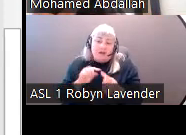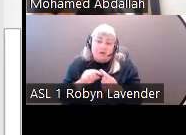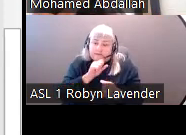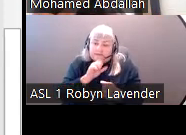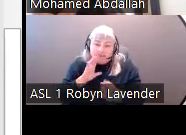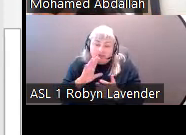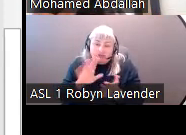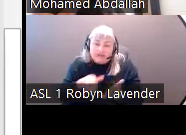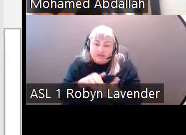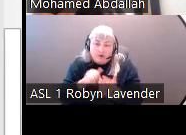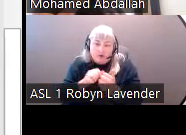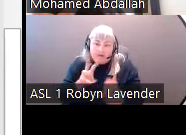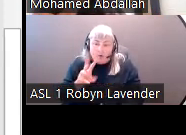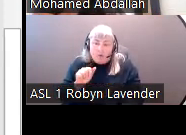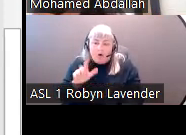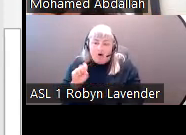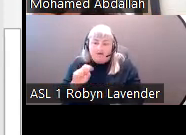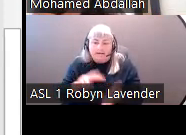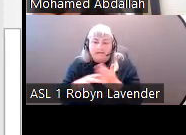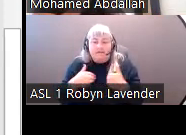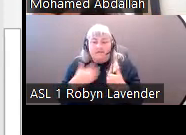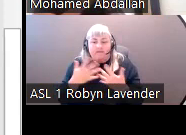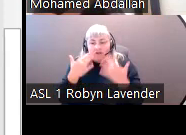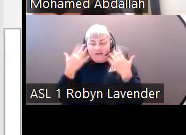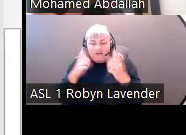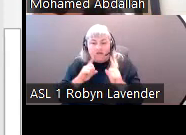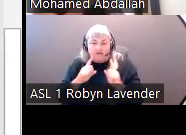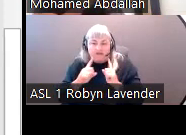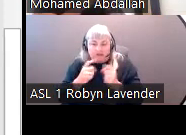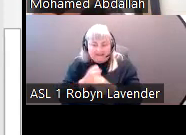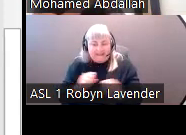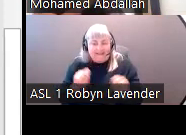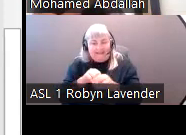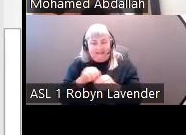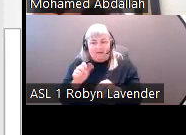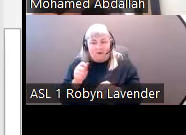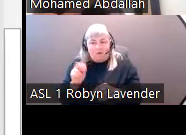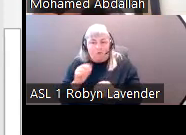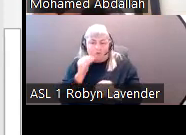Without Walls, so that they can have those friendly conversations safely in their own home.